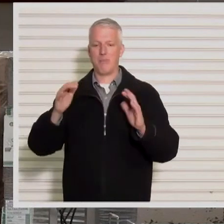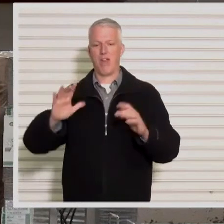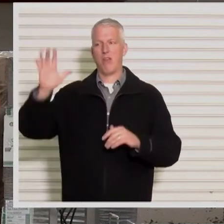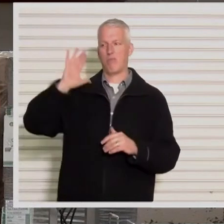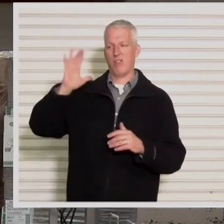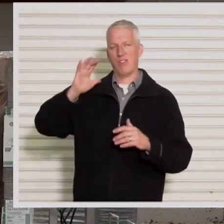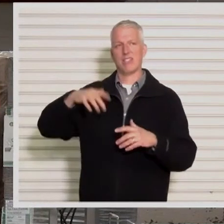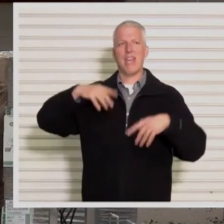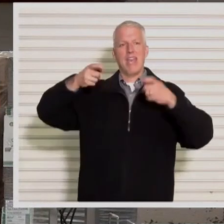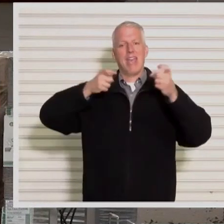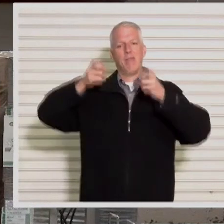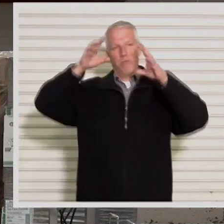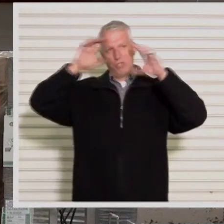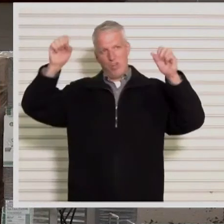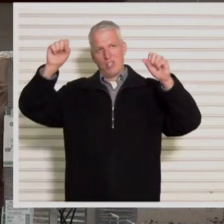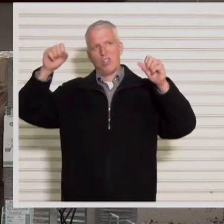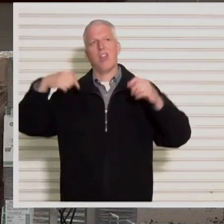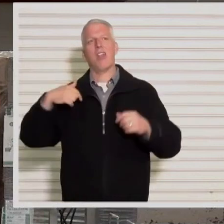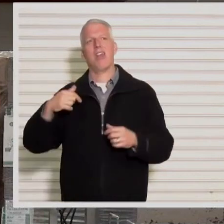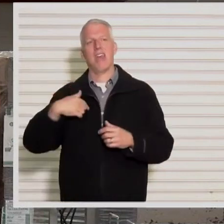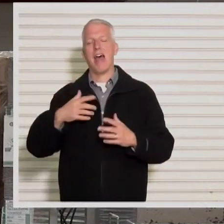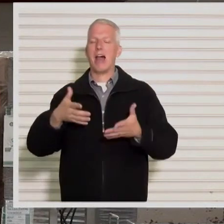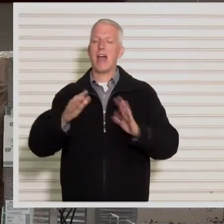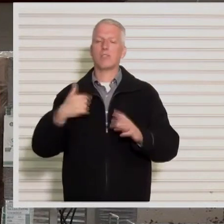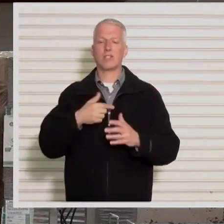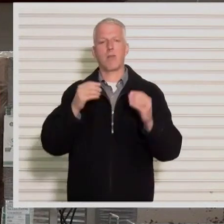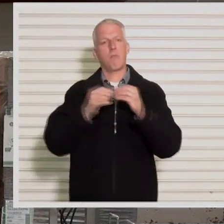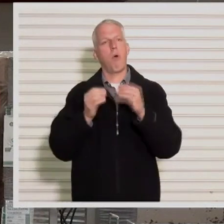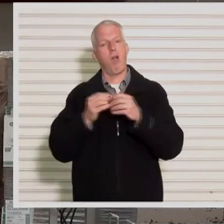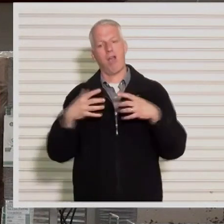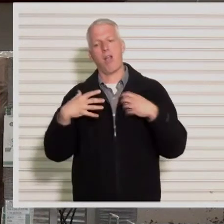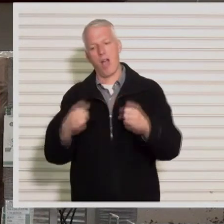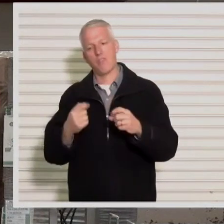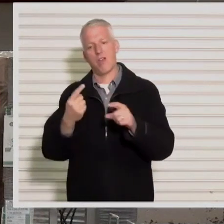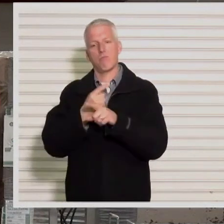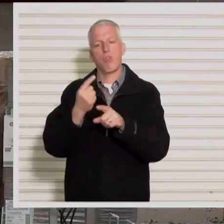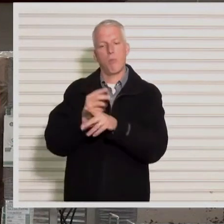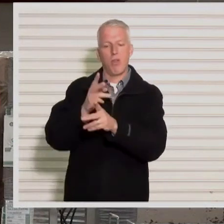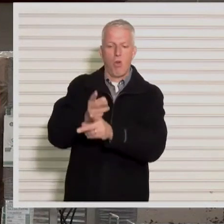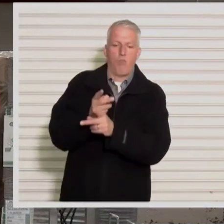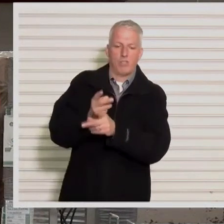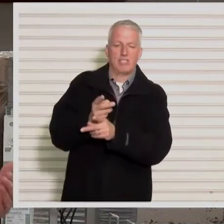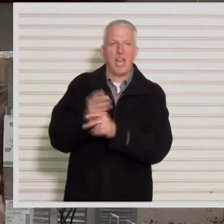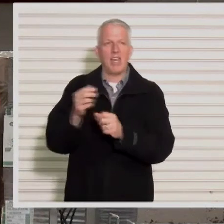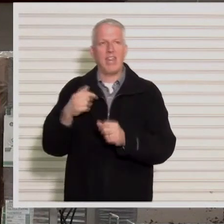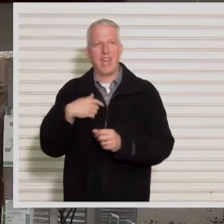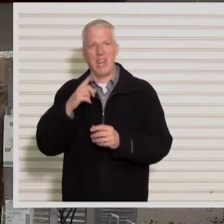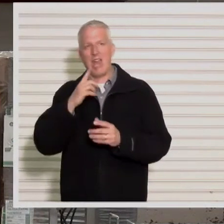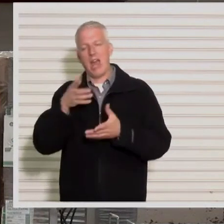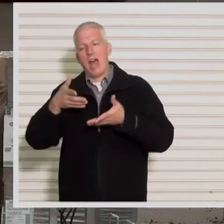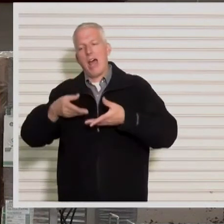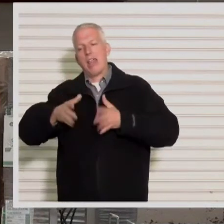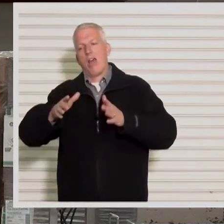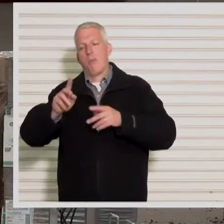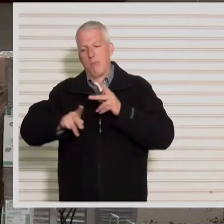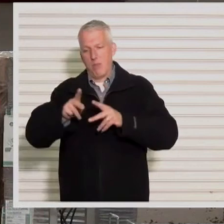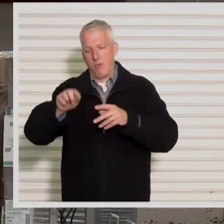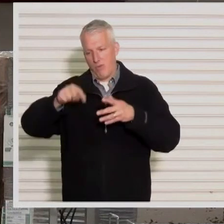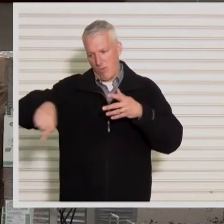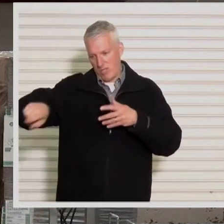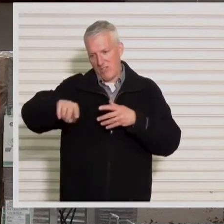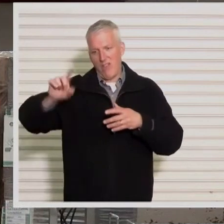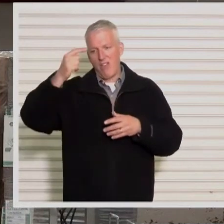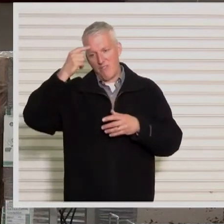previous administration. That allows us more confidence that more appropriate oversight is being offered and afforded people in those federal